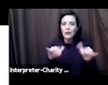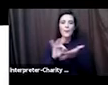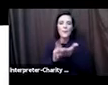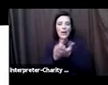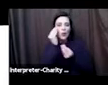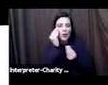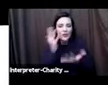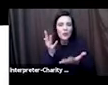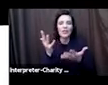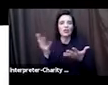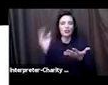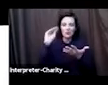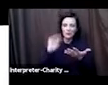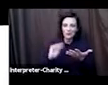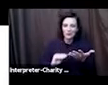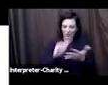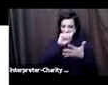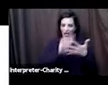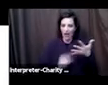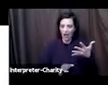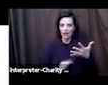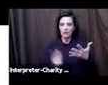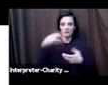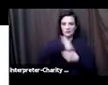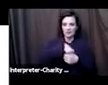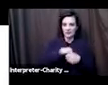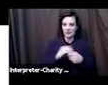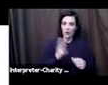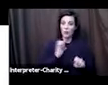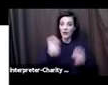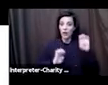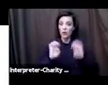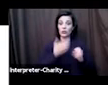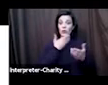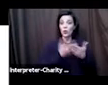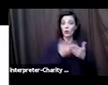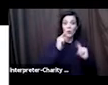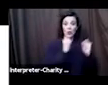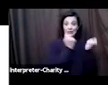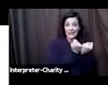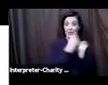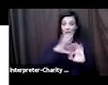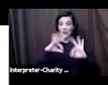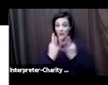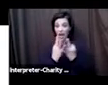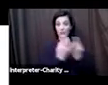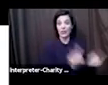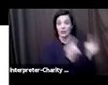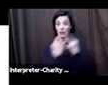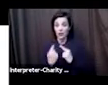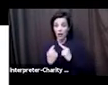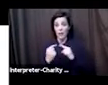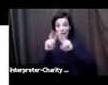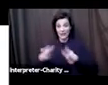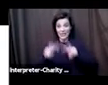information, things like that. So it's really good for the team and the family to come ready to a formal AAC assessment with